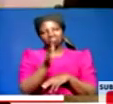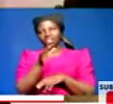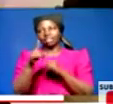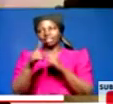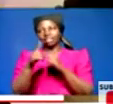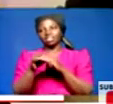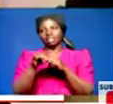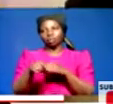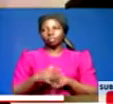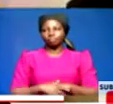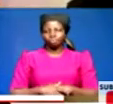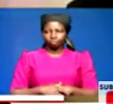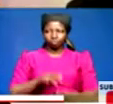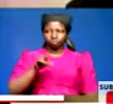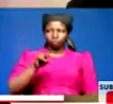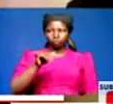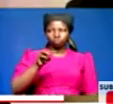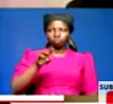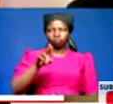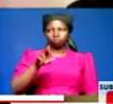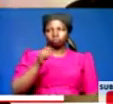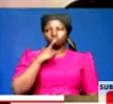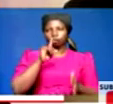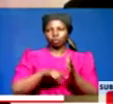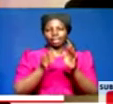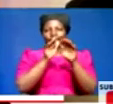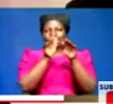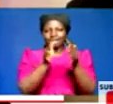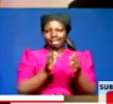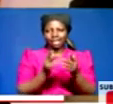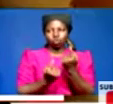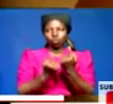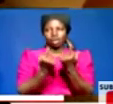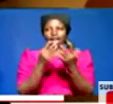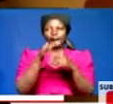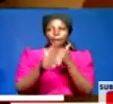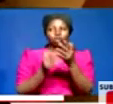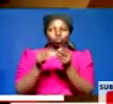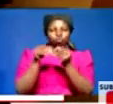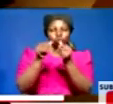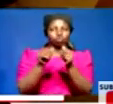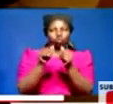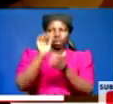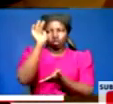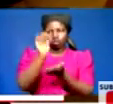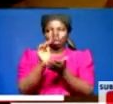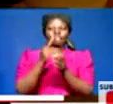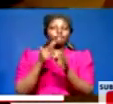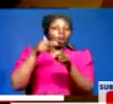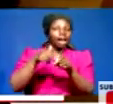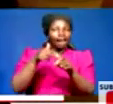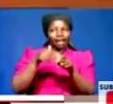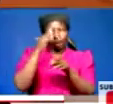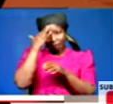60, thereabouts. Nyambura Ndungu says the clay cooking materials are a solution to reducing the use of fossil fuel to cook, as clay